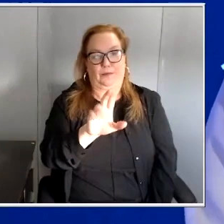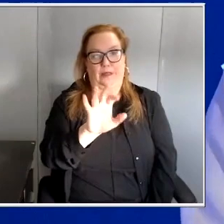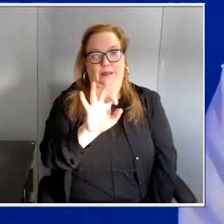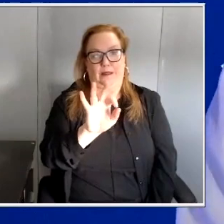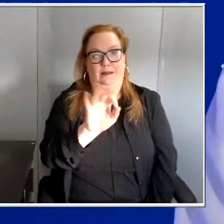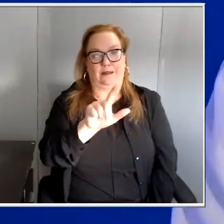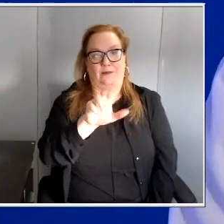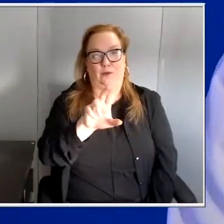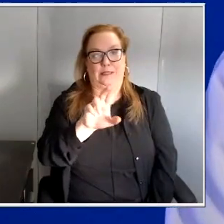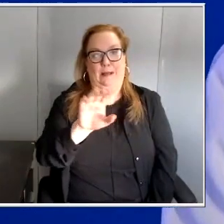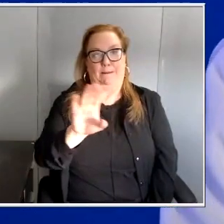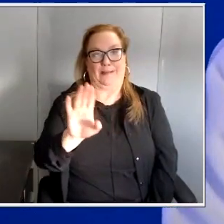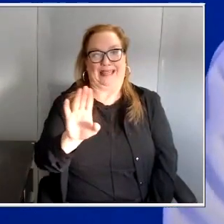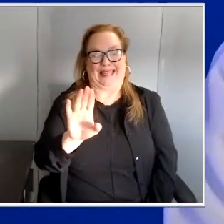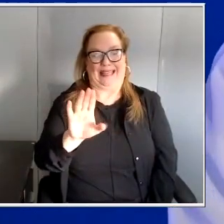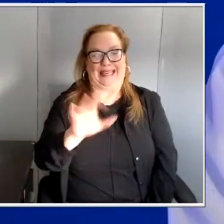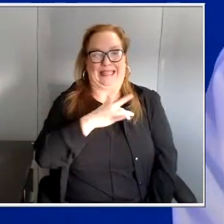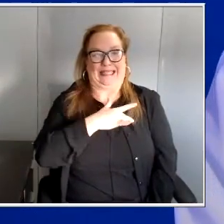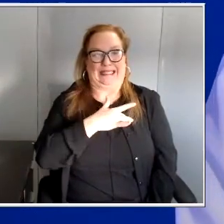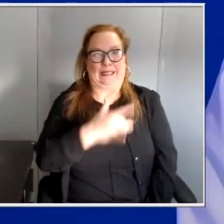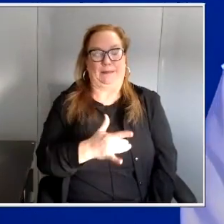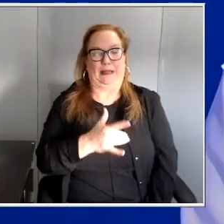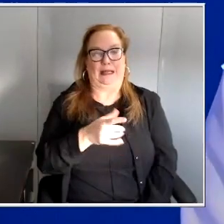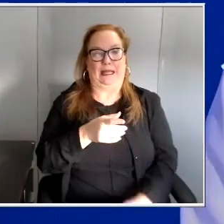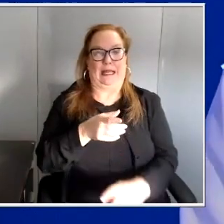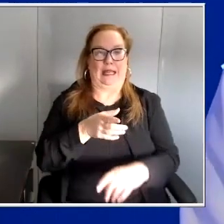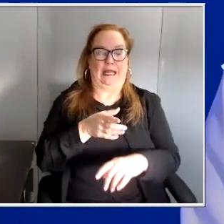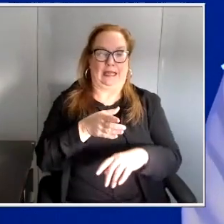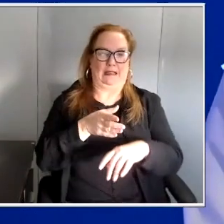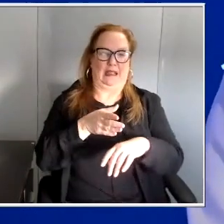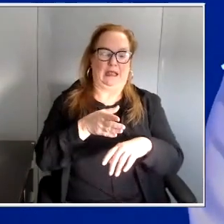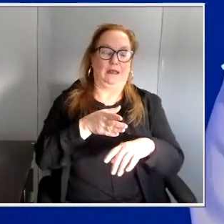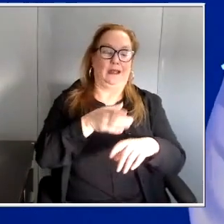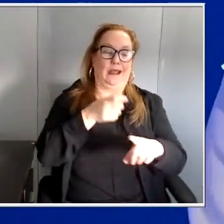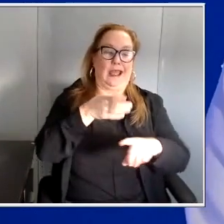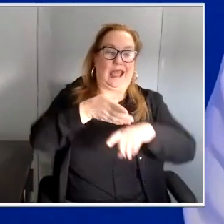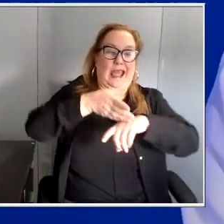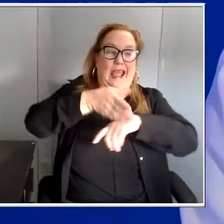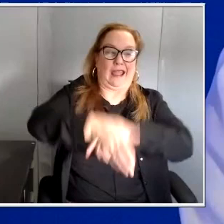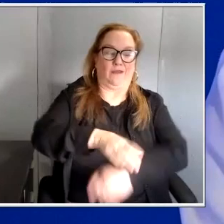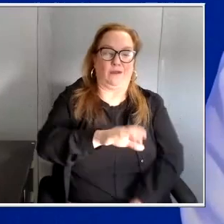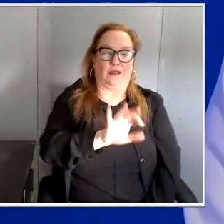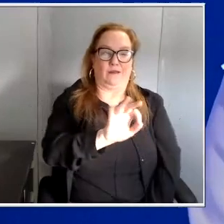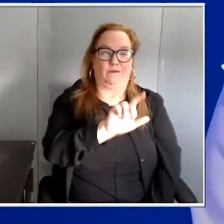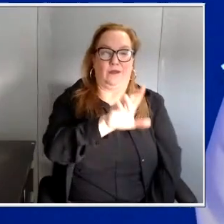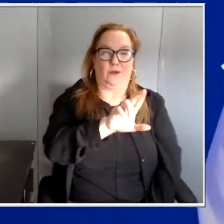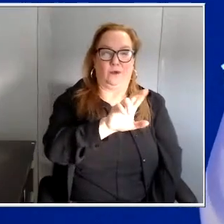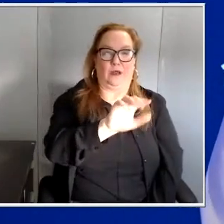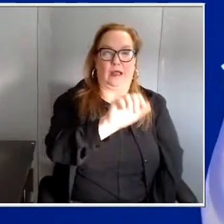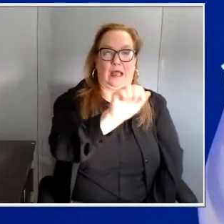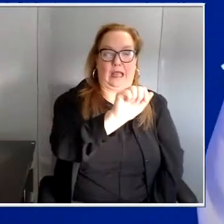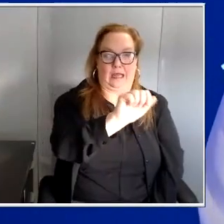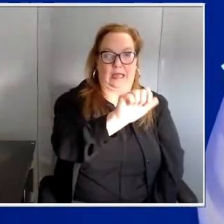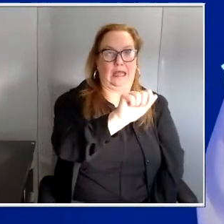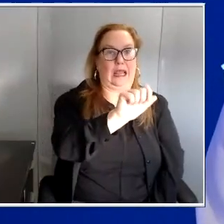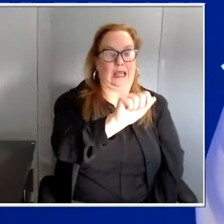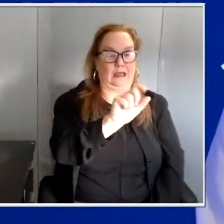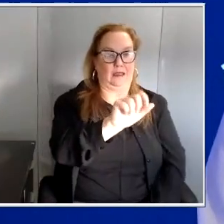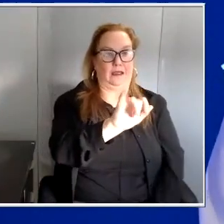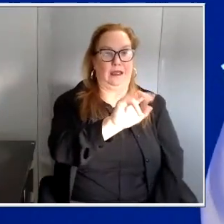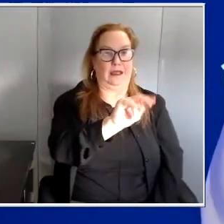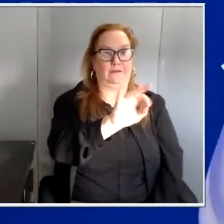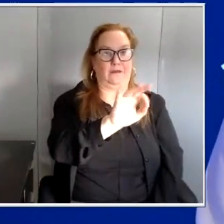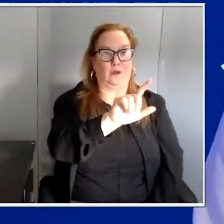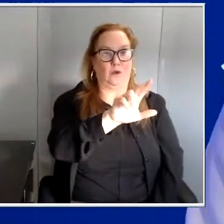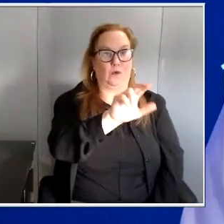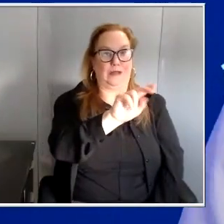which typically comes after that early influenza A wave. And we've seen a lot of the influenza A already. We know that the overall